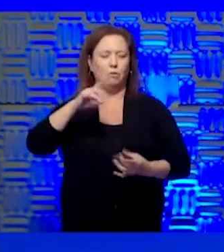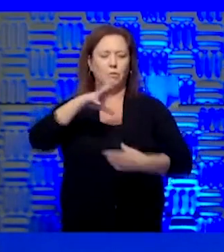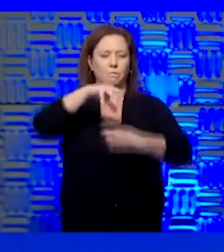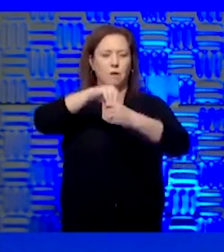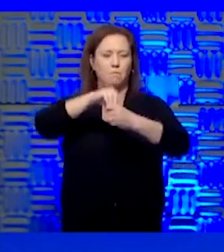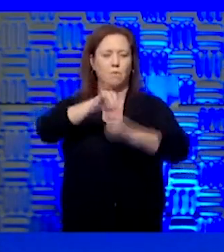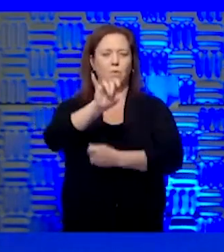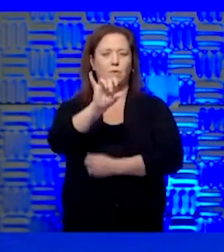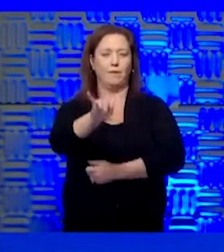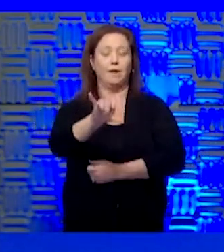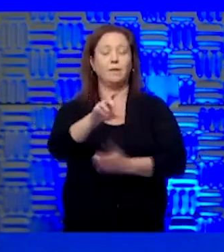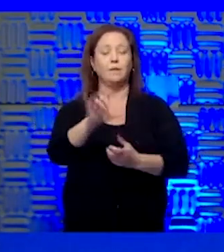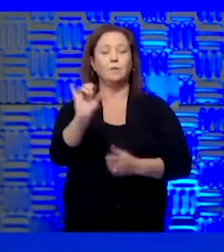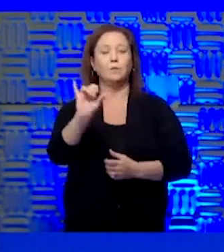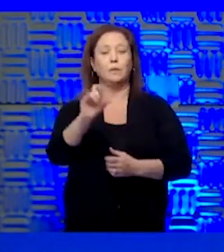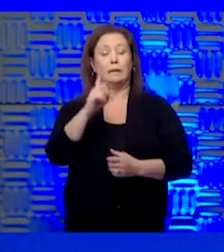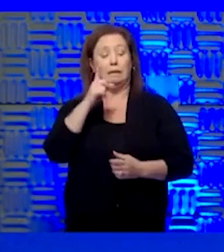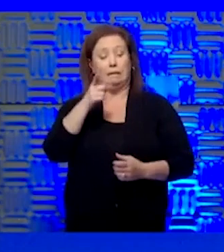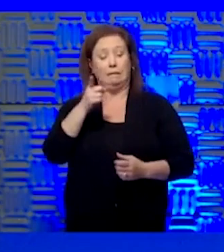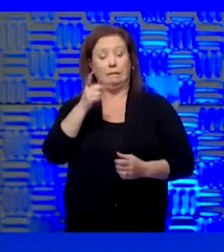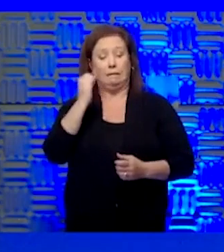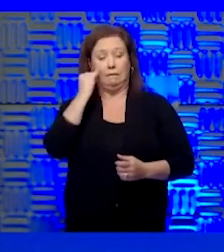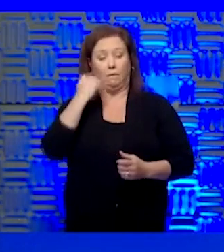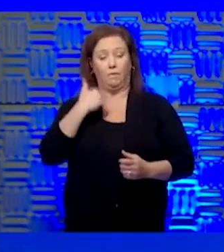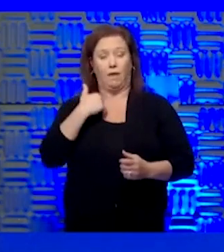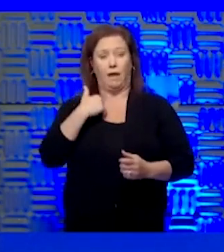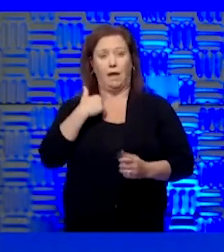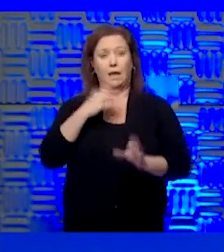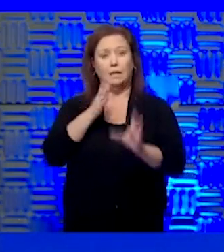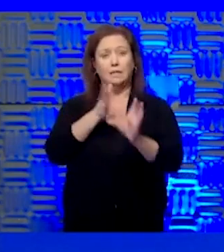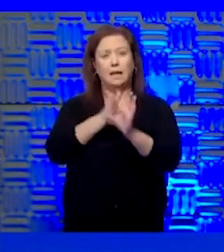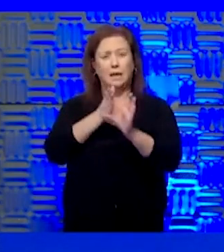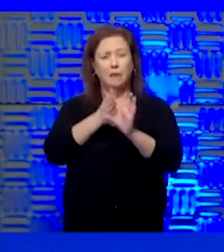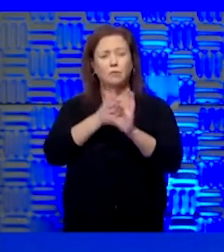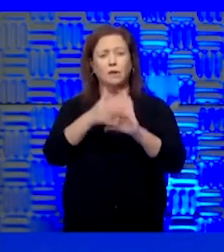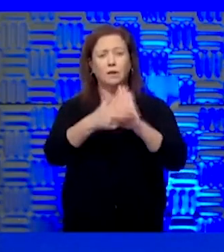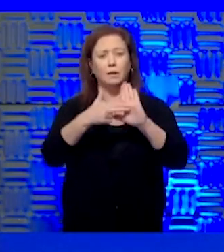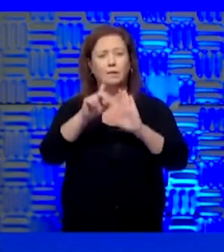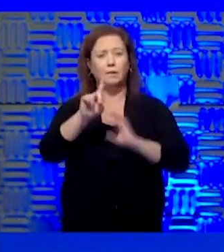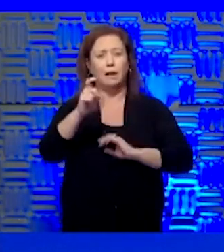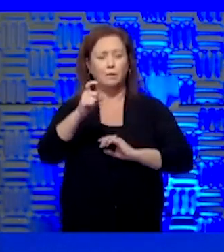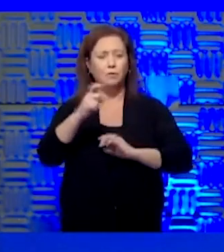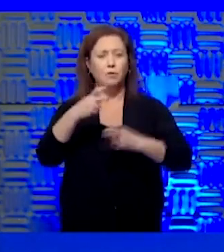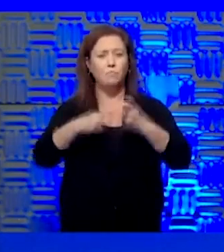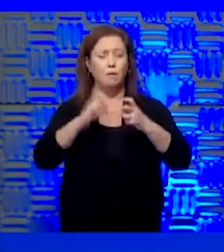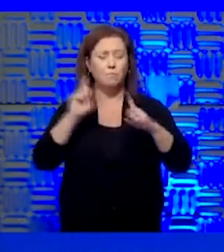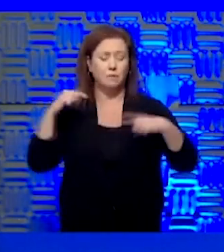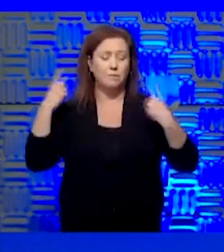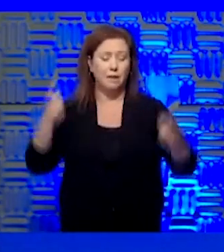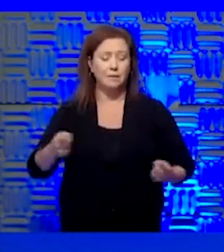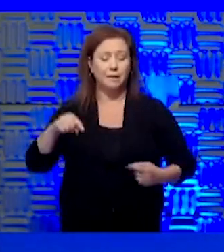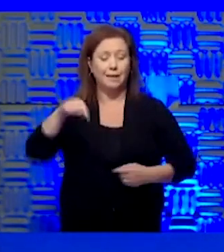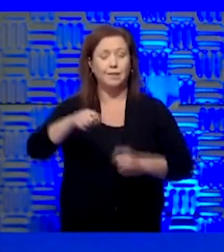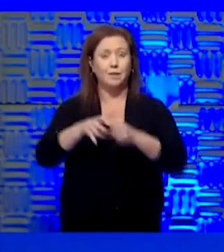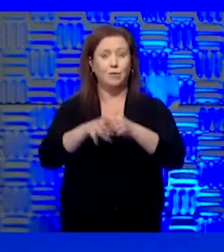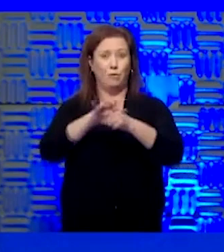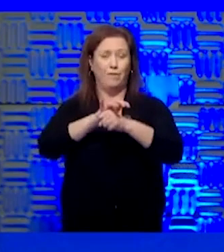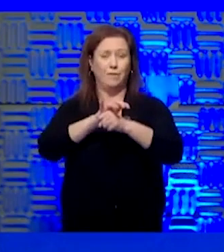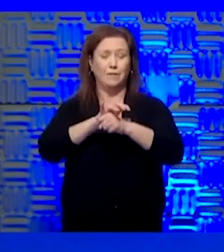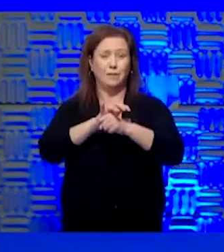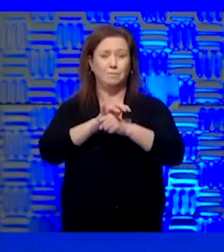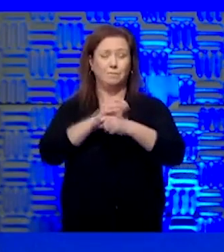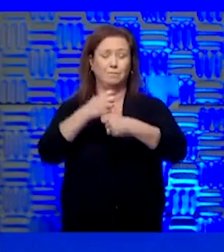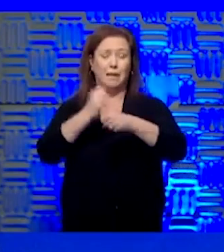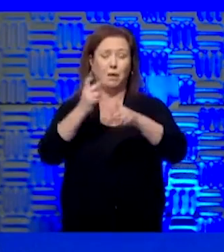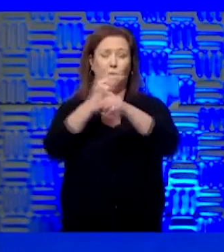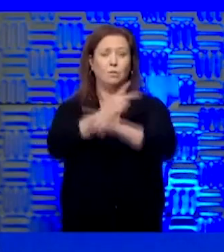Because certainly if you've had psychiatric diagnoses or problems in the past, this can unmask them or make them even